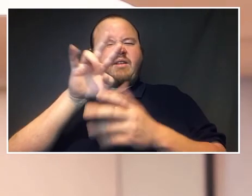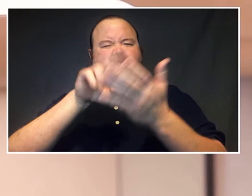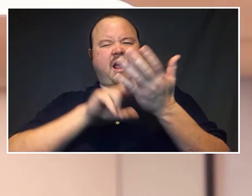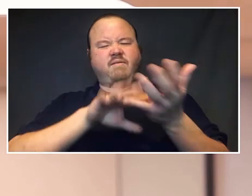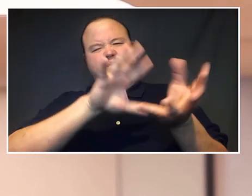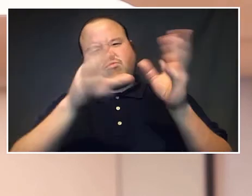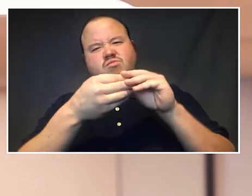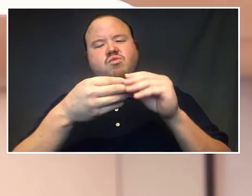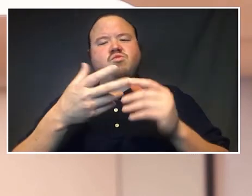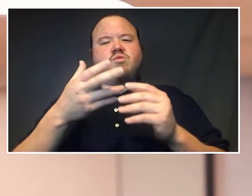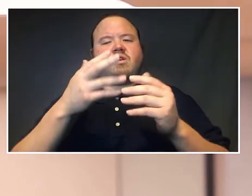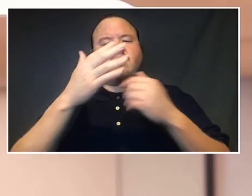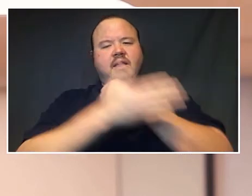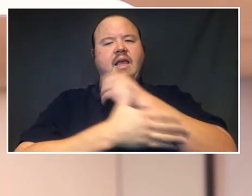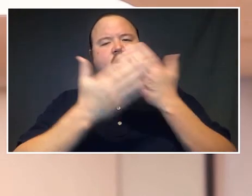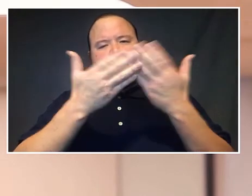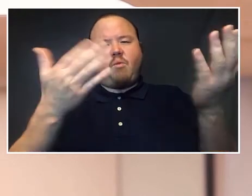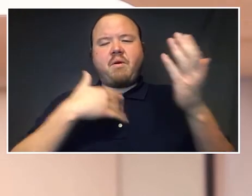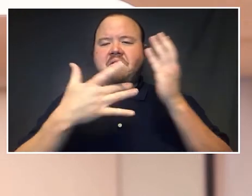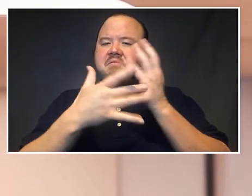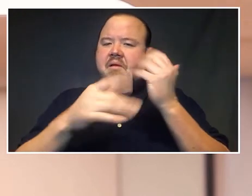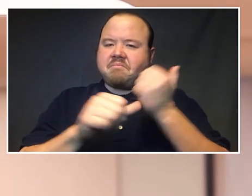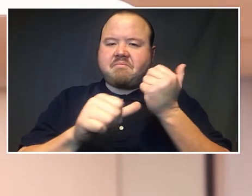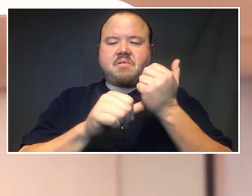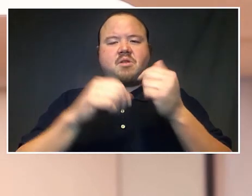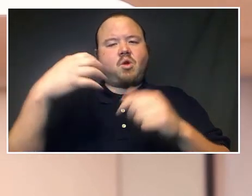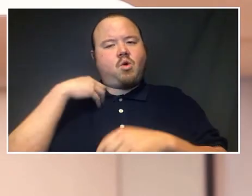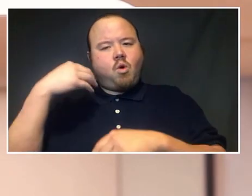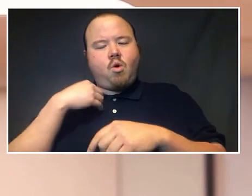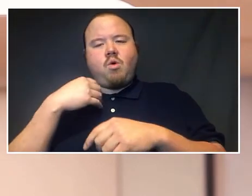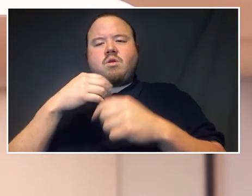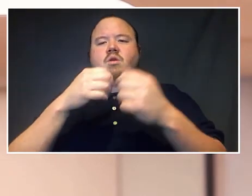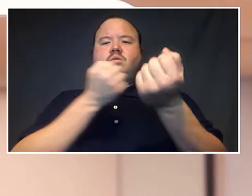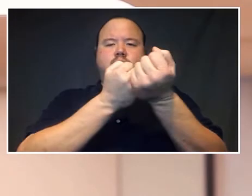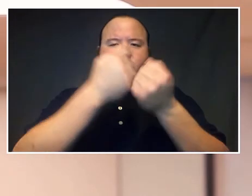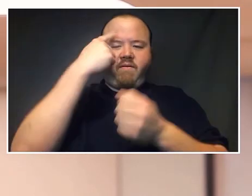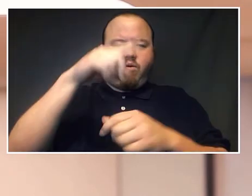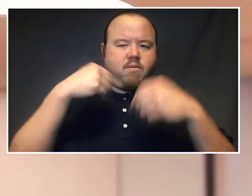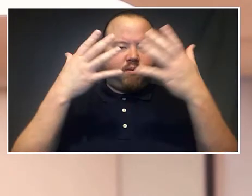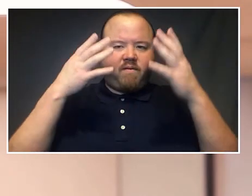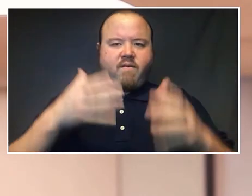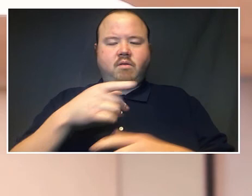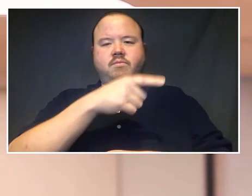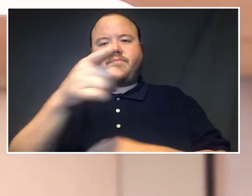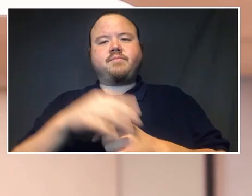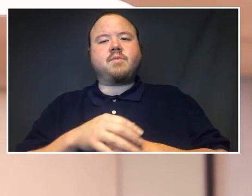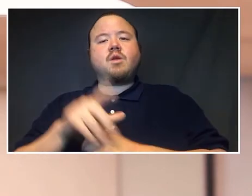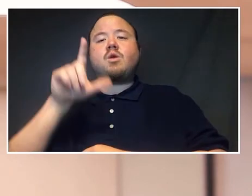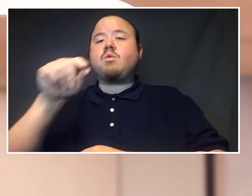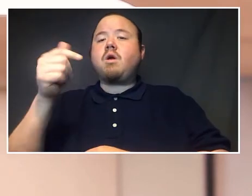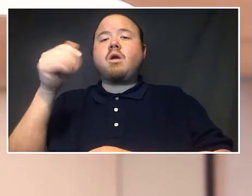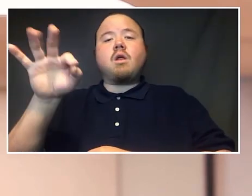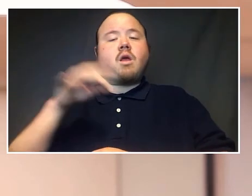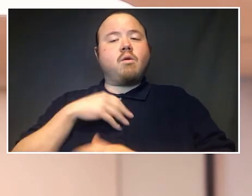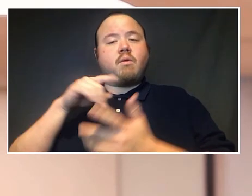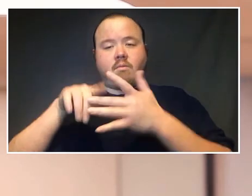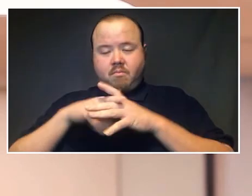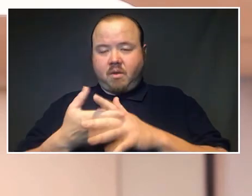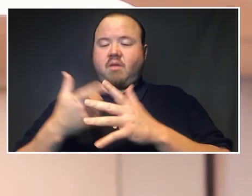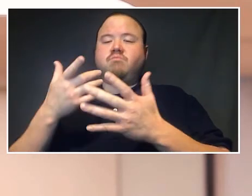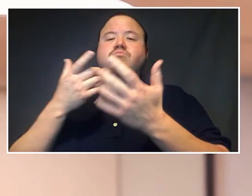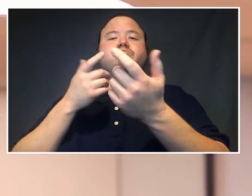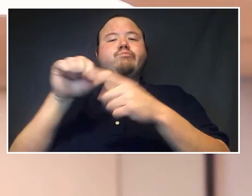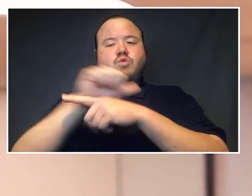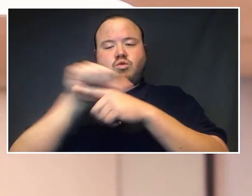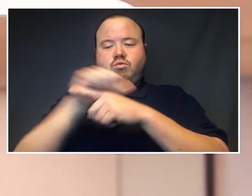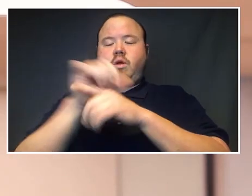countywide. This includes technical assistance, training, coaching, and support for providers. And in 2019, we began fidelity support,